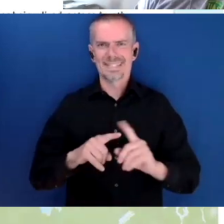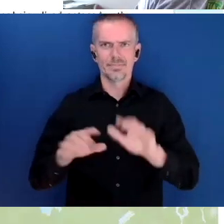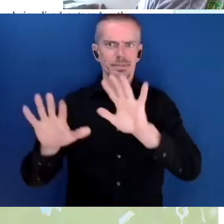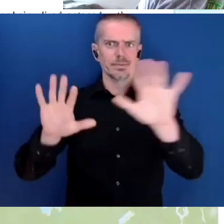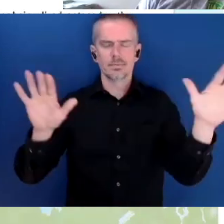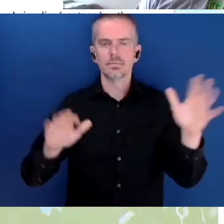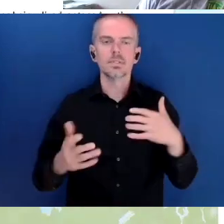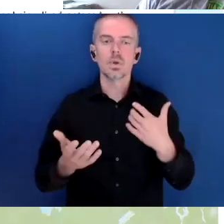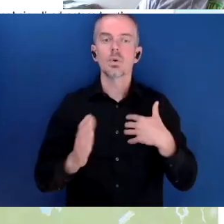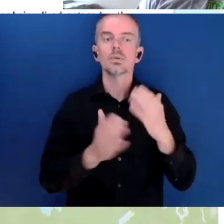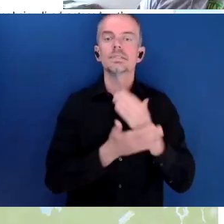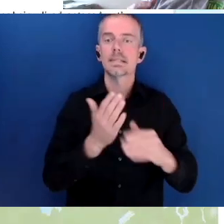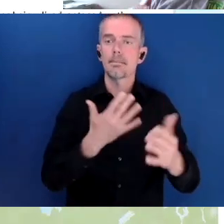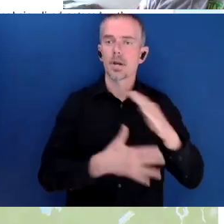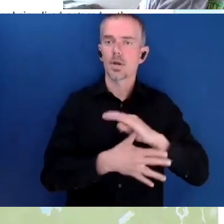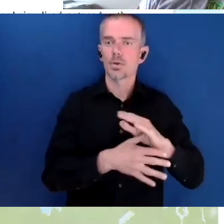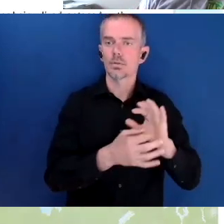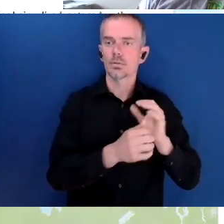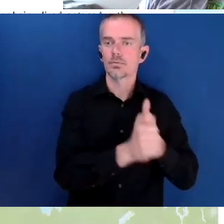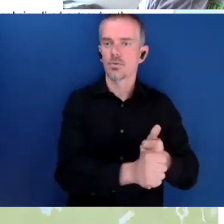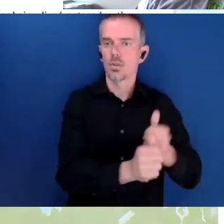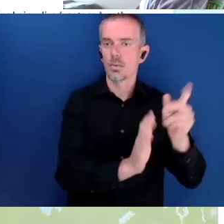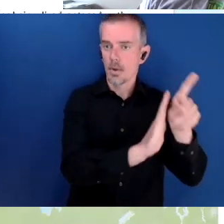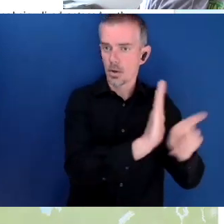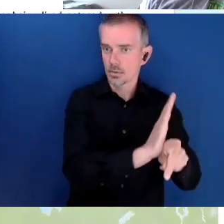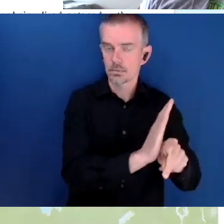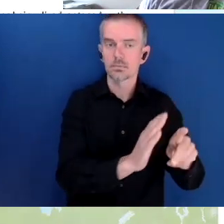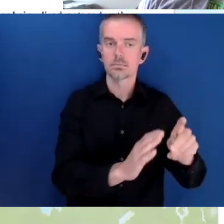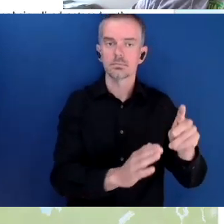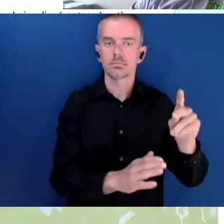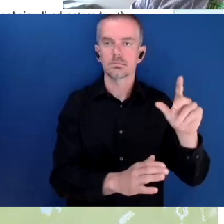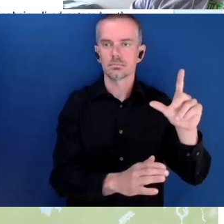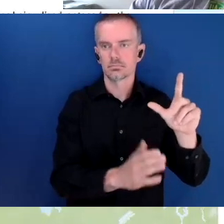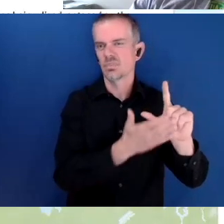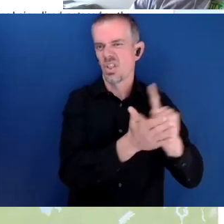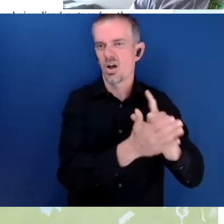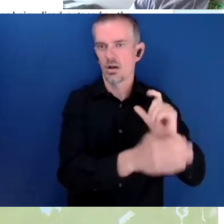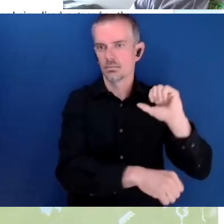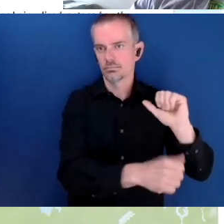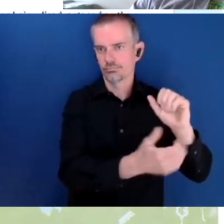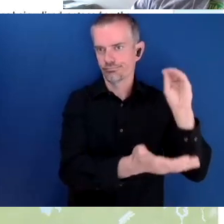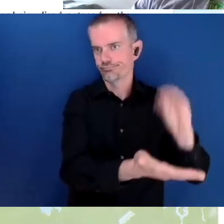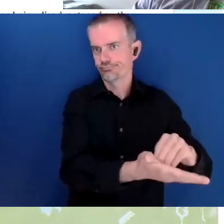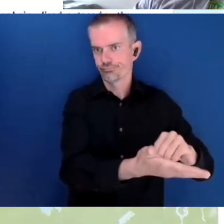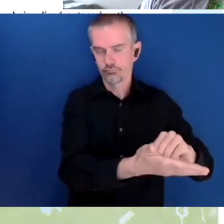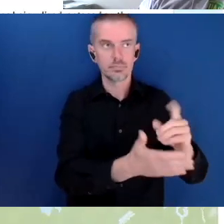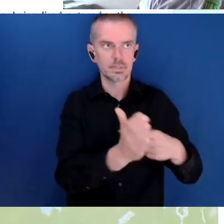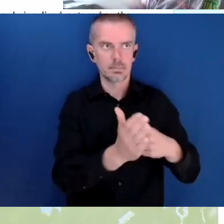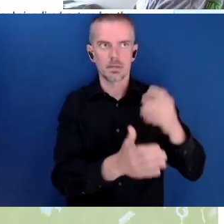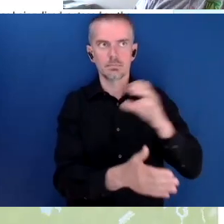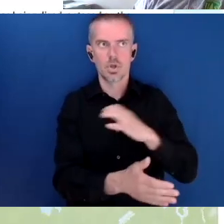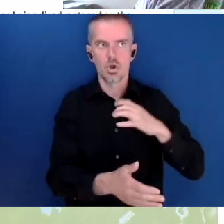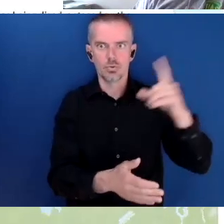there's policy priorities that are written into the legislation, and so Congress sometimes gives us those policy